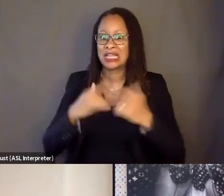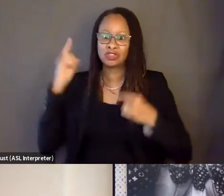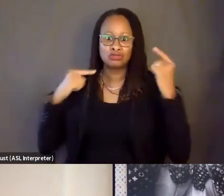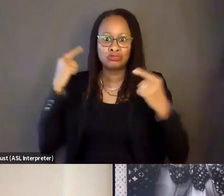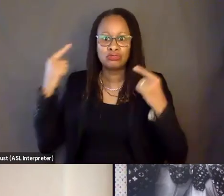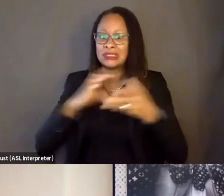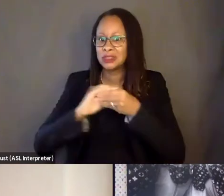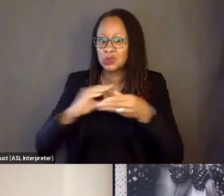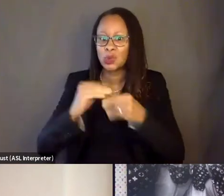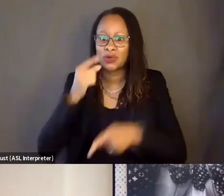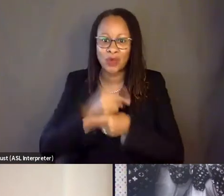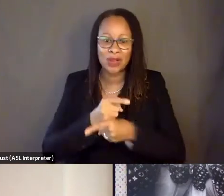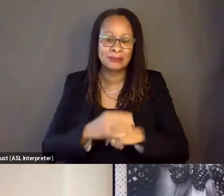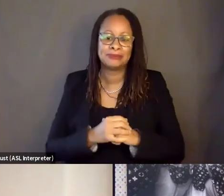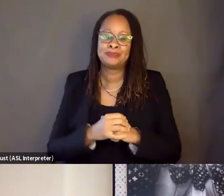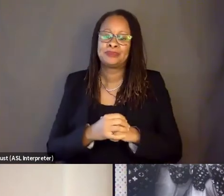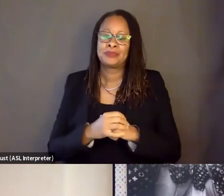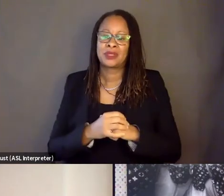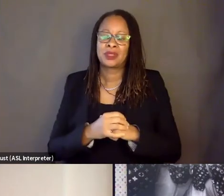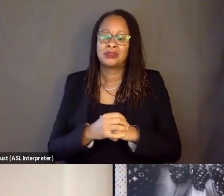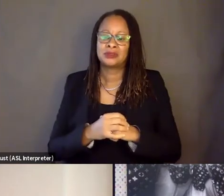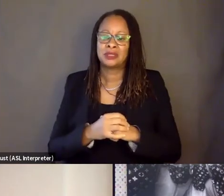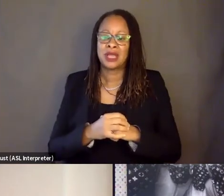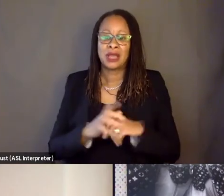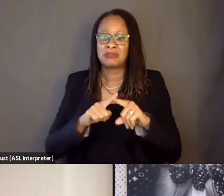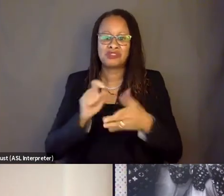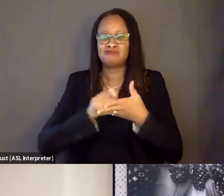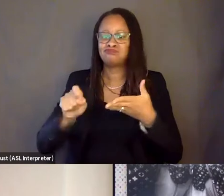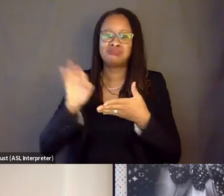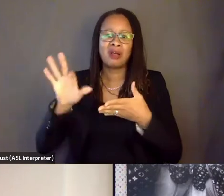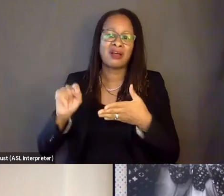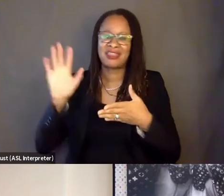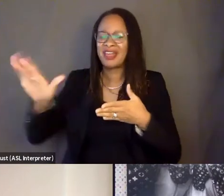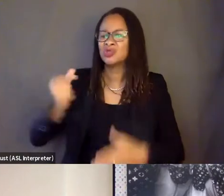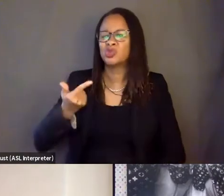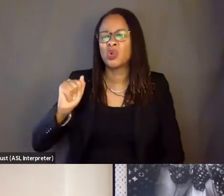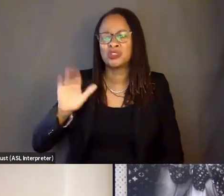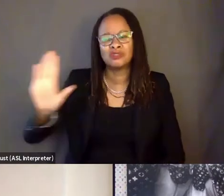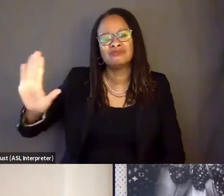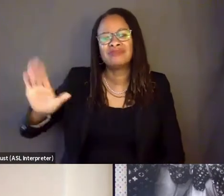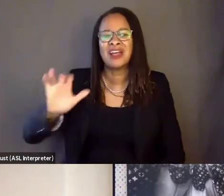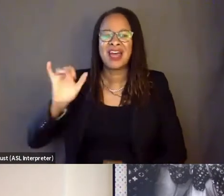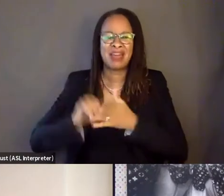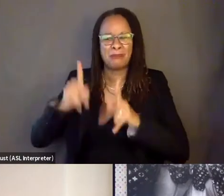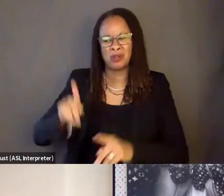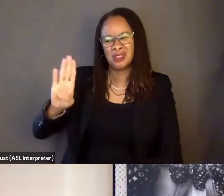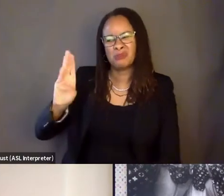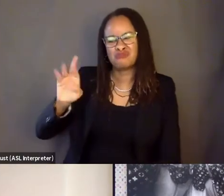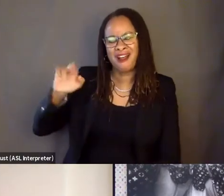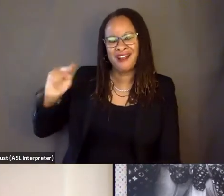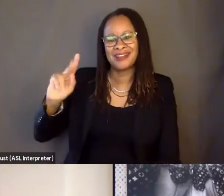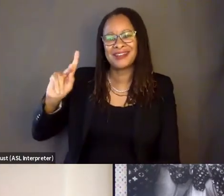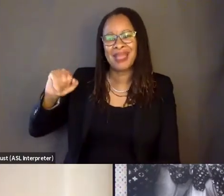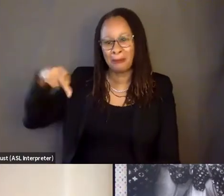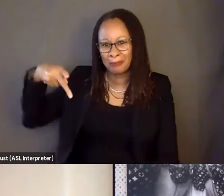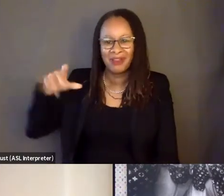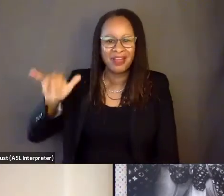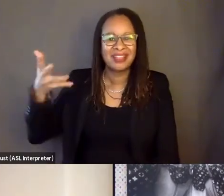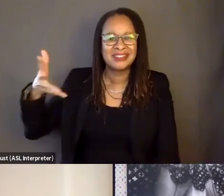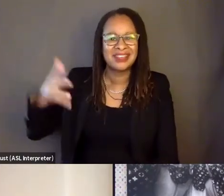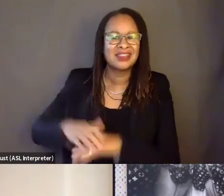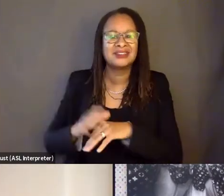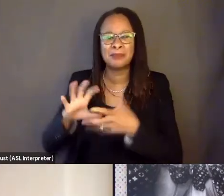story, right? But you could write it off. You could say, oh, that's Georgia, or that's that guy, Brian Kemp, and that's messed up. And, you know, but